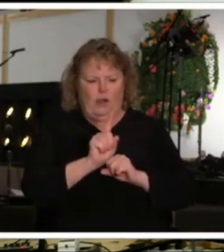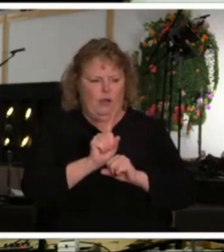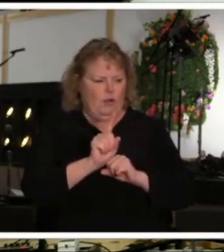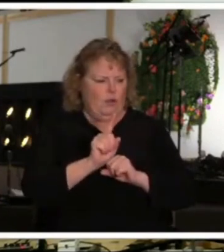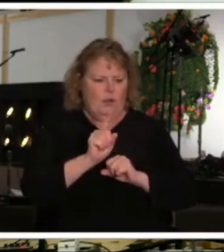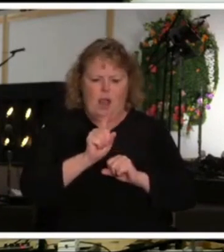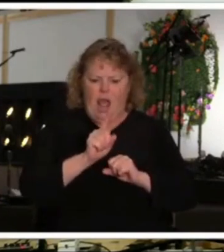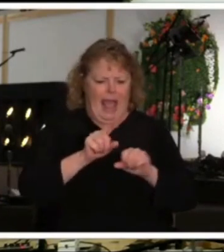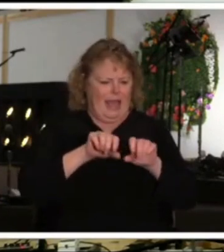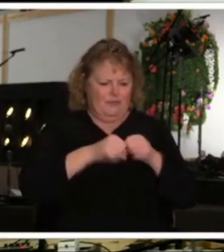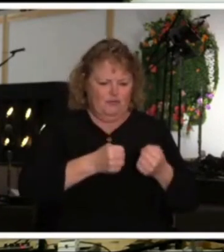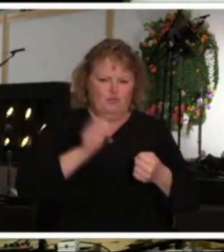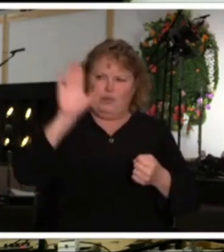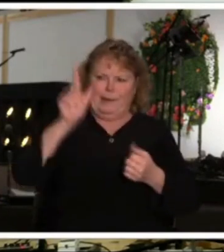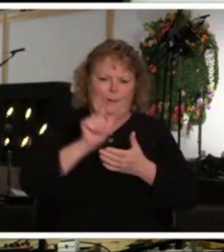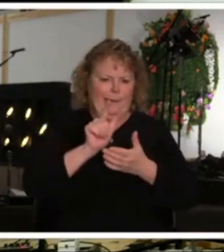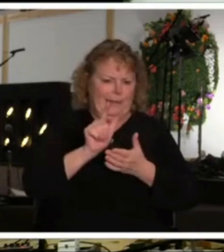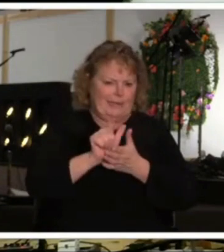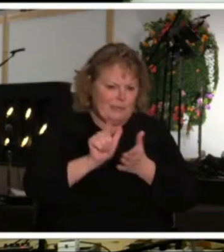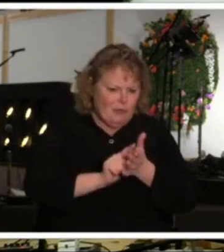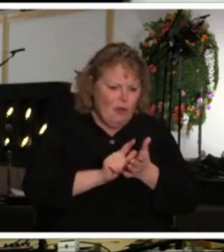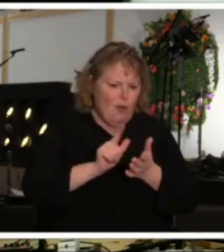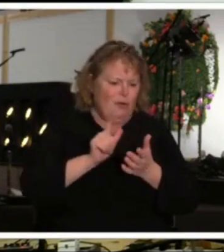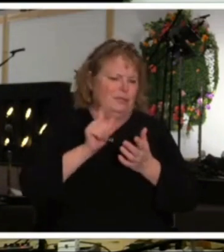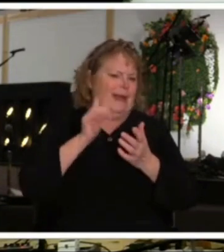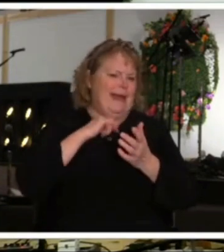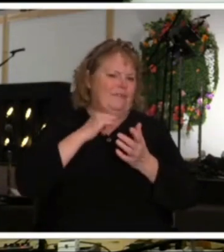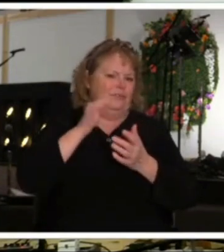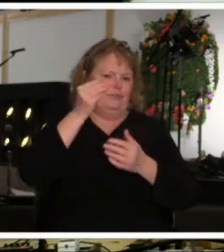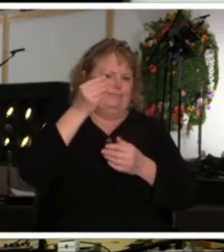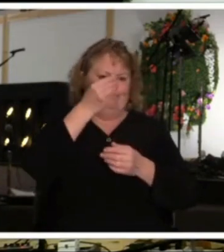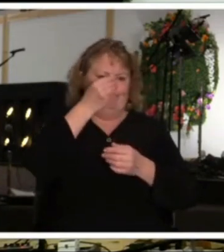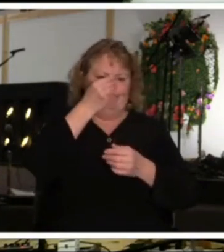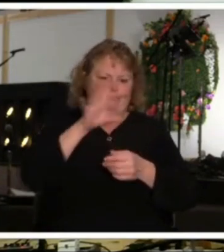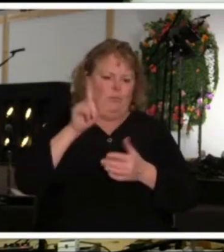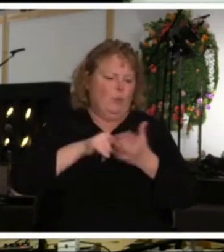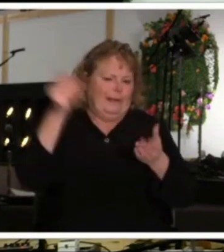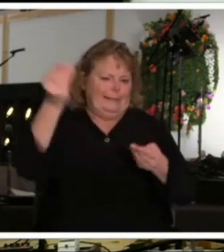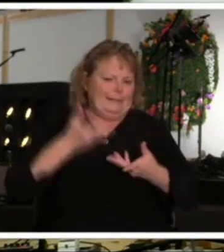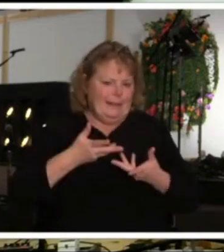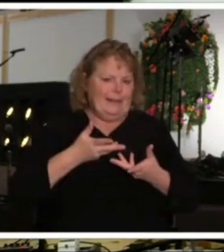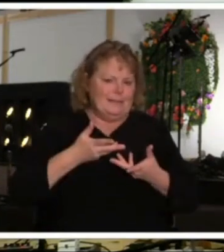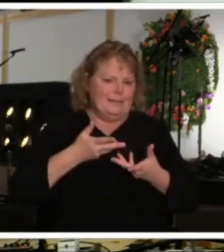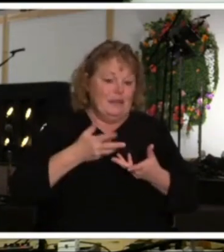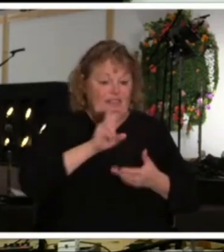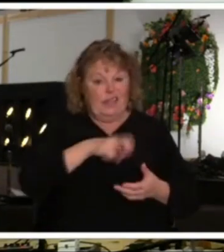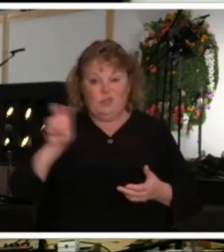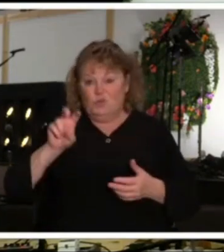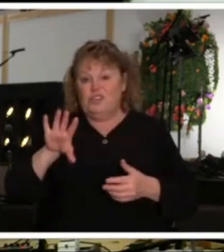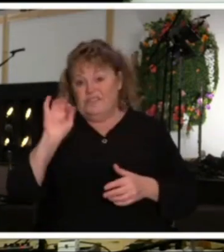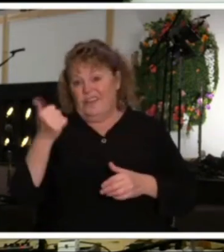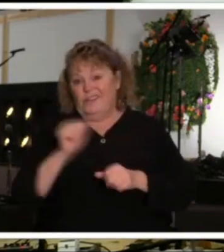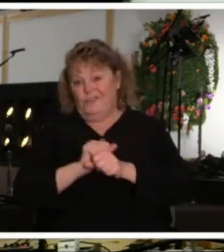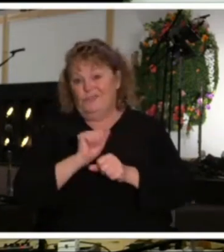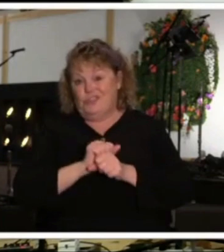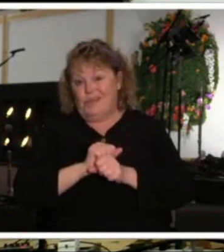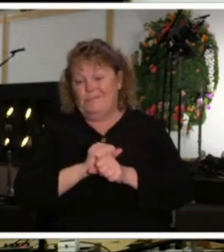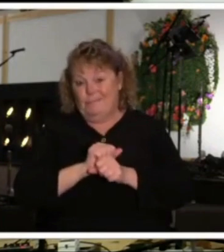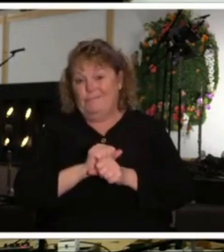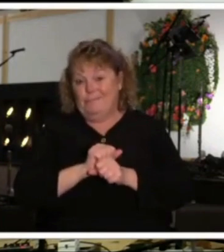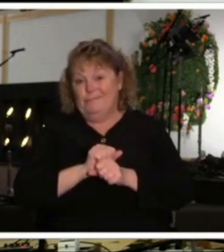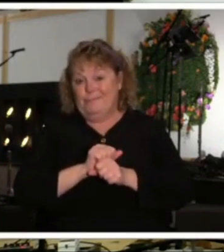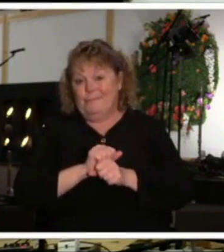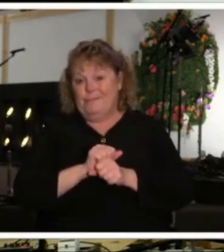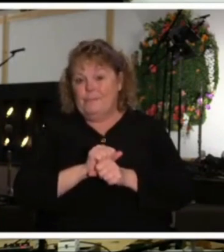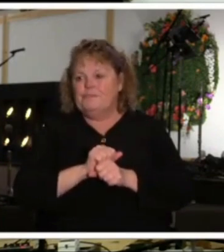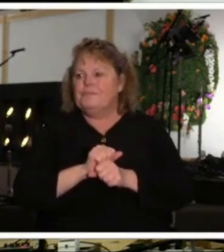me to not get closer to the Lord, but to create distance? Your jobs can do that. Jobs,